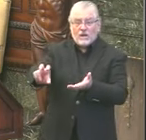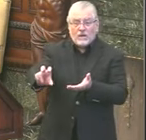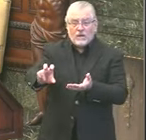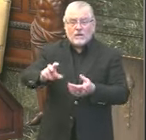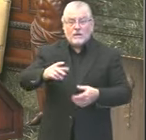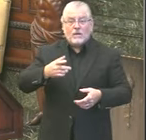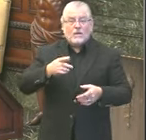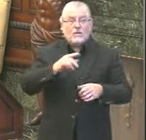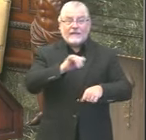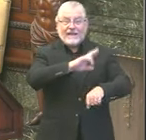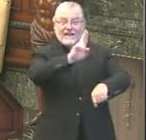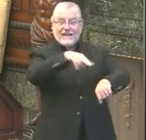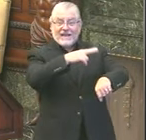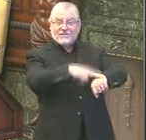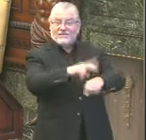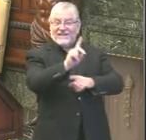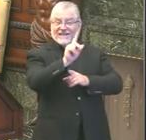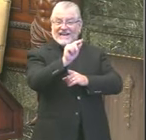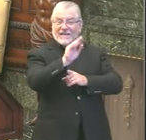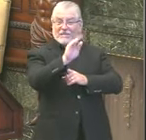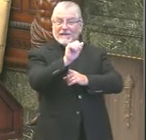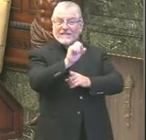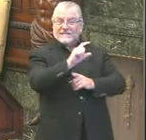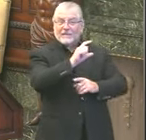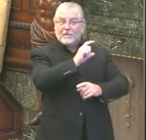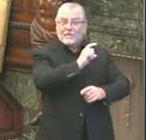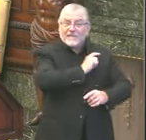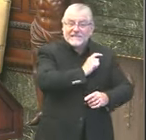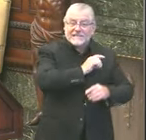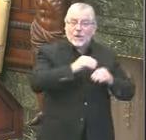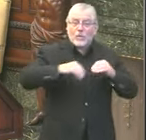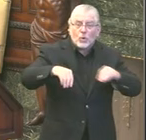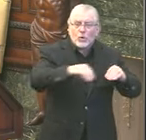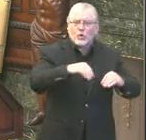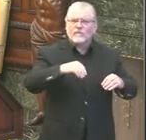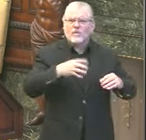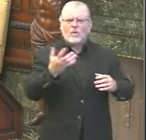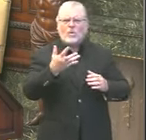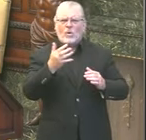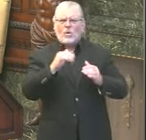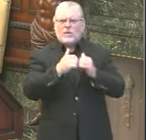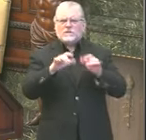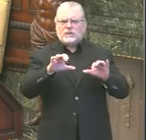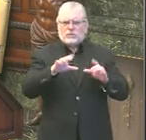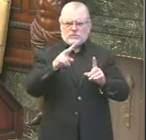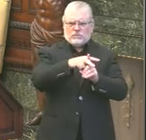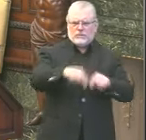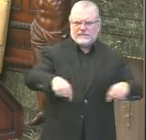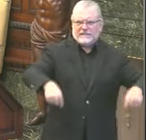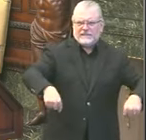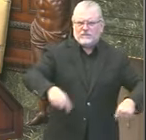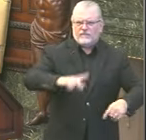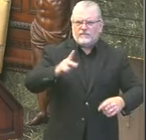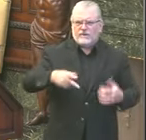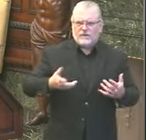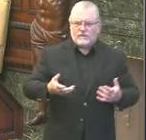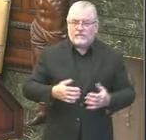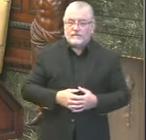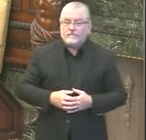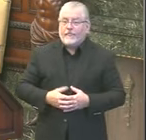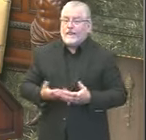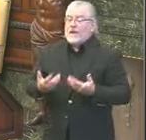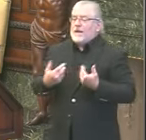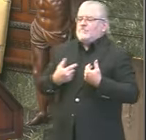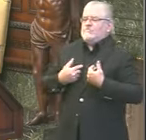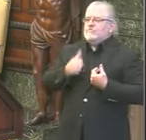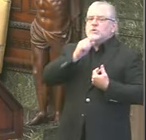officers' movements work here in Philadelphia? That I don't know, because I don't know how it's going to be set up. But the desire is